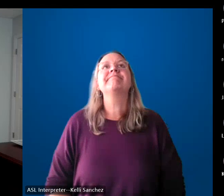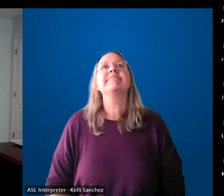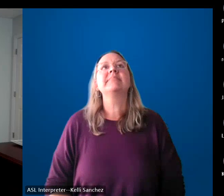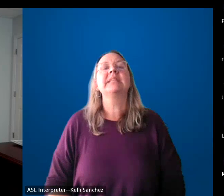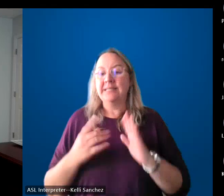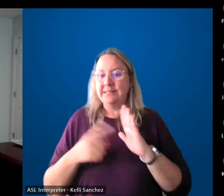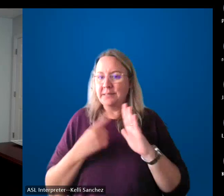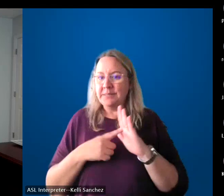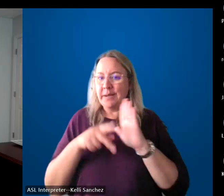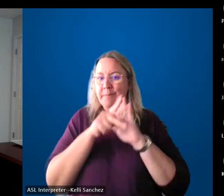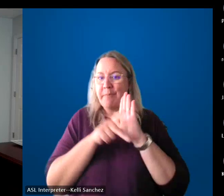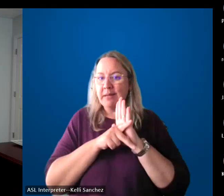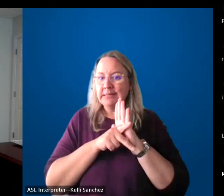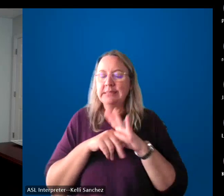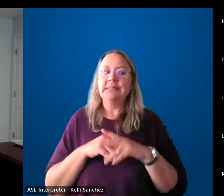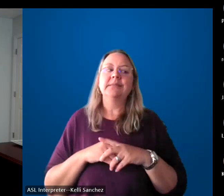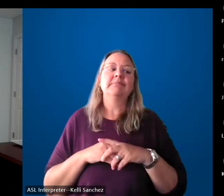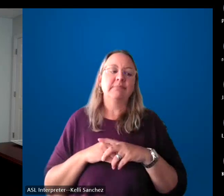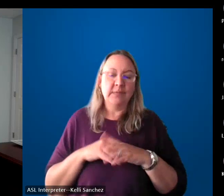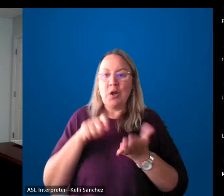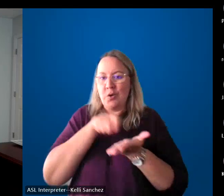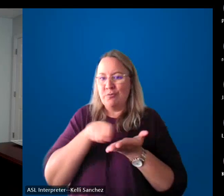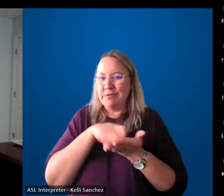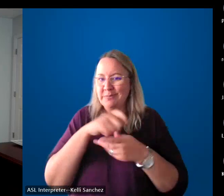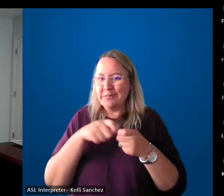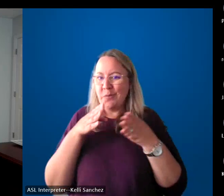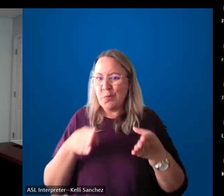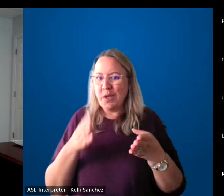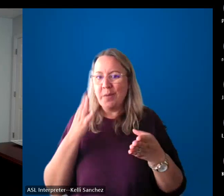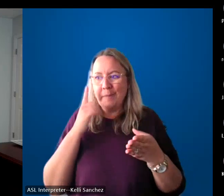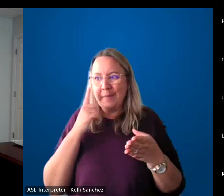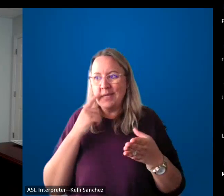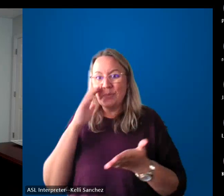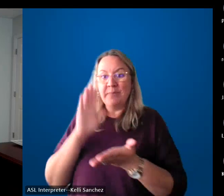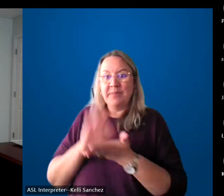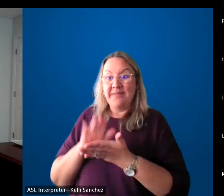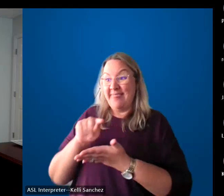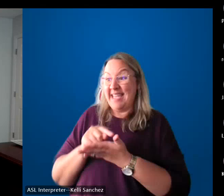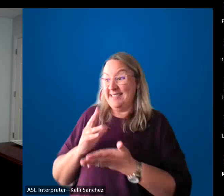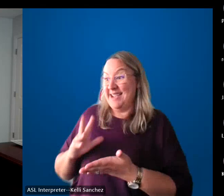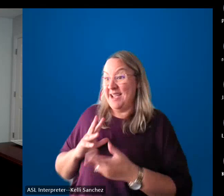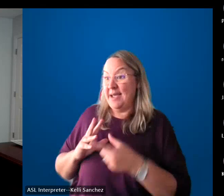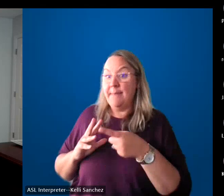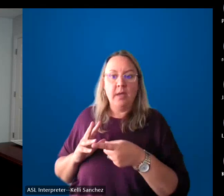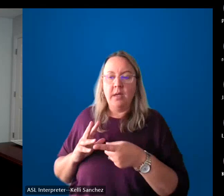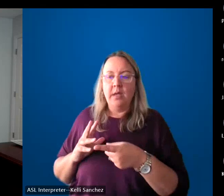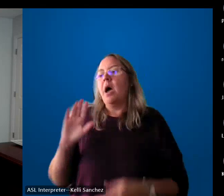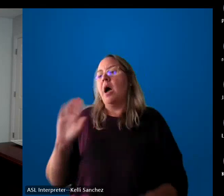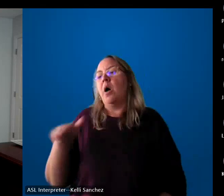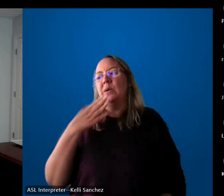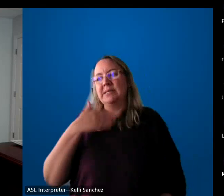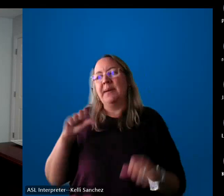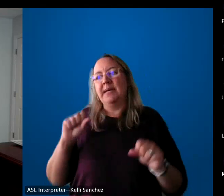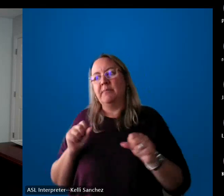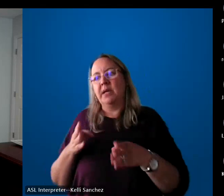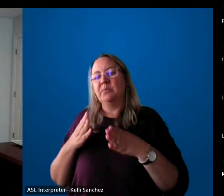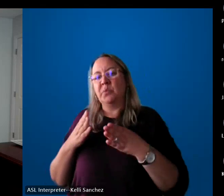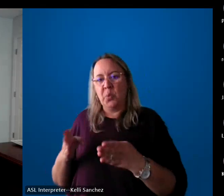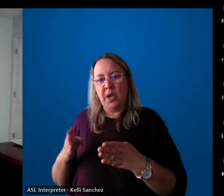sometimes policies are written a certain way because we believe at the time that is the best possible way